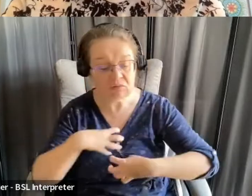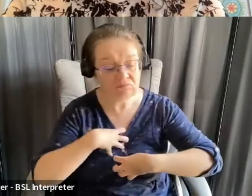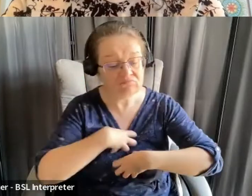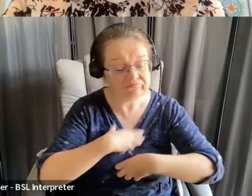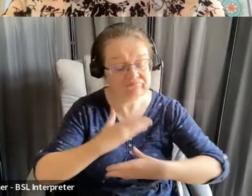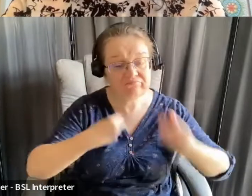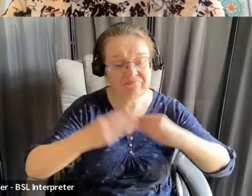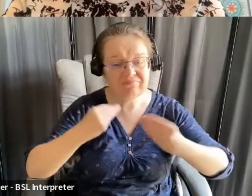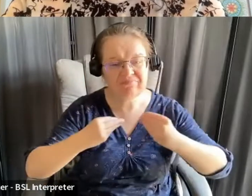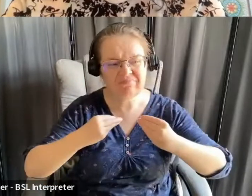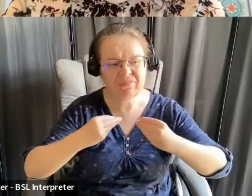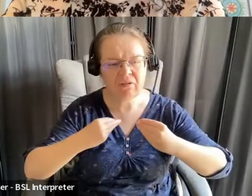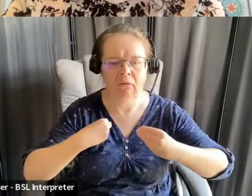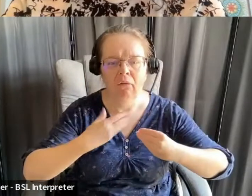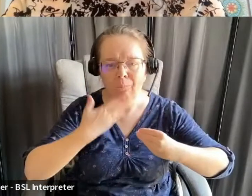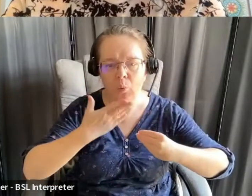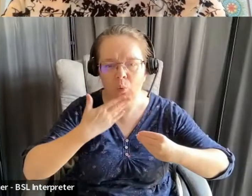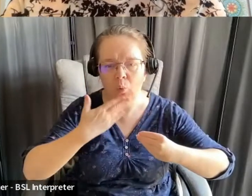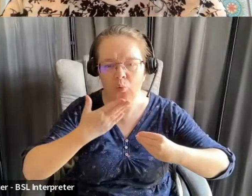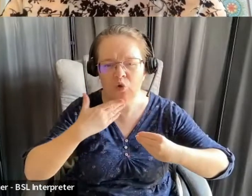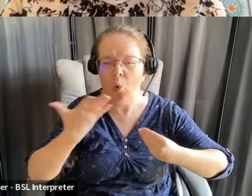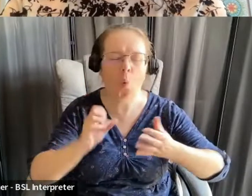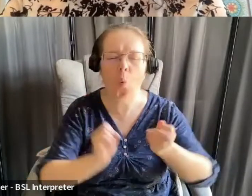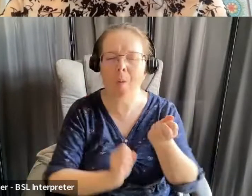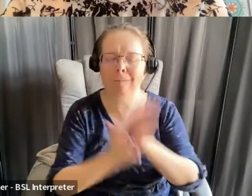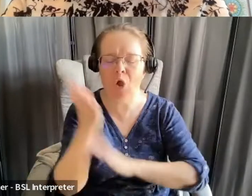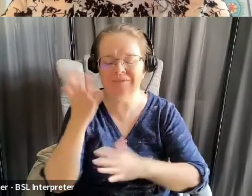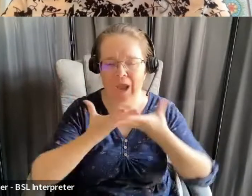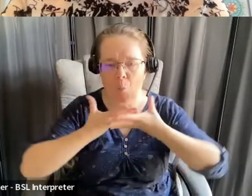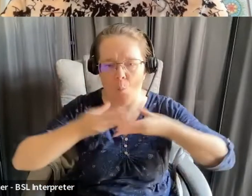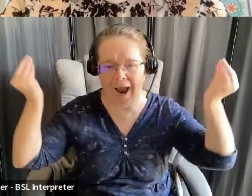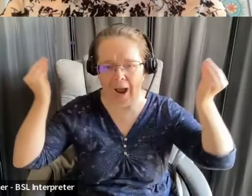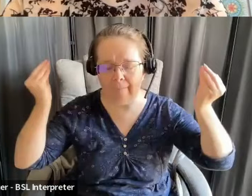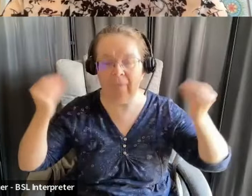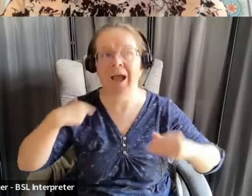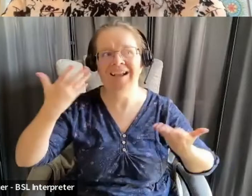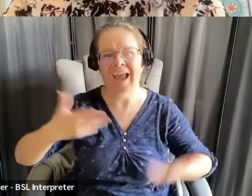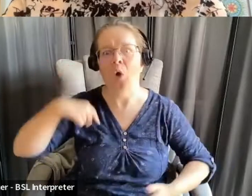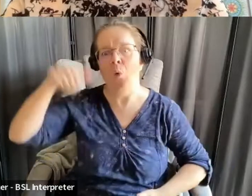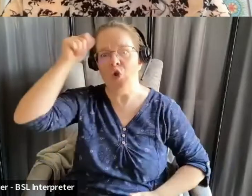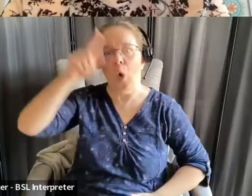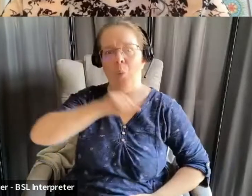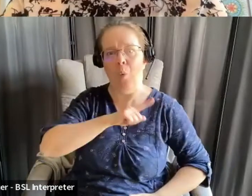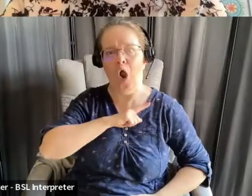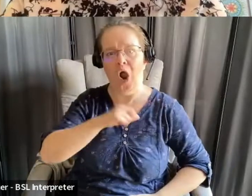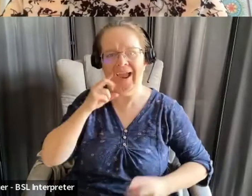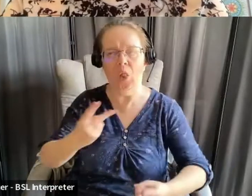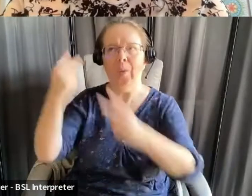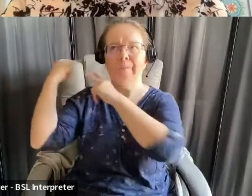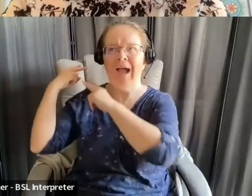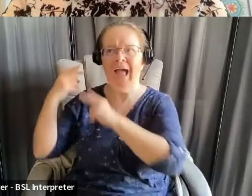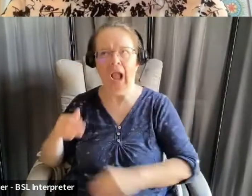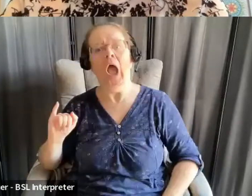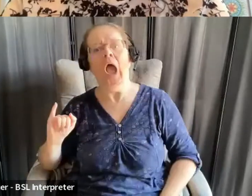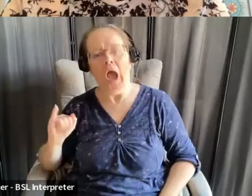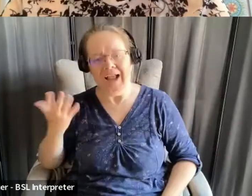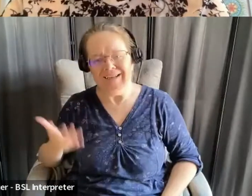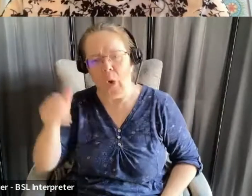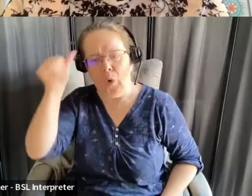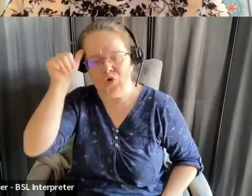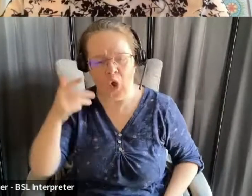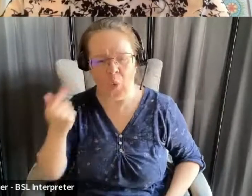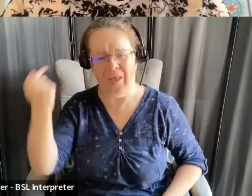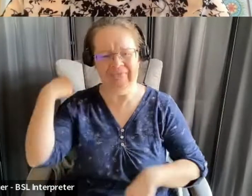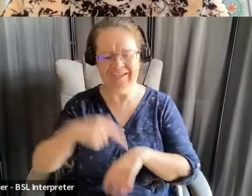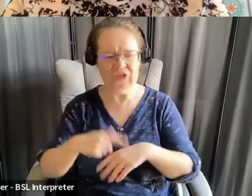And then I'd get bored or I'd get burnt out, which now I understand why. So I was doing these